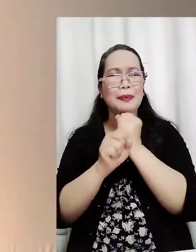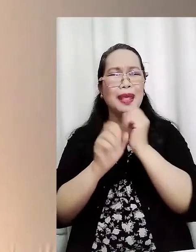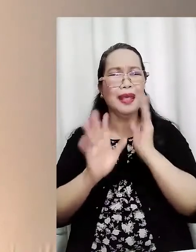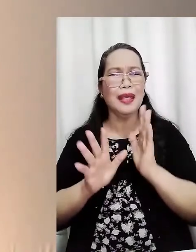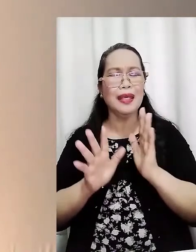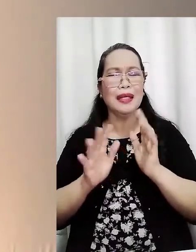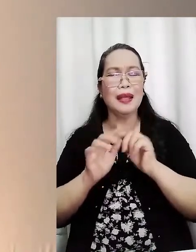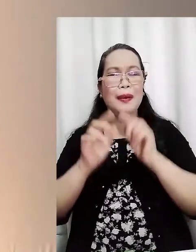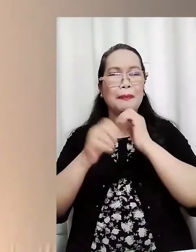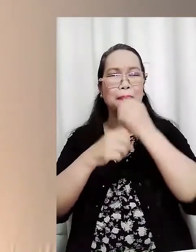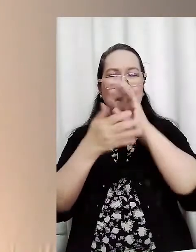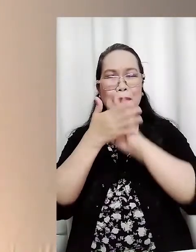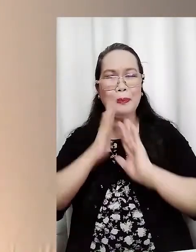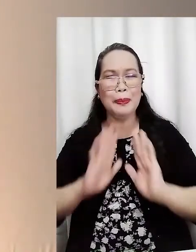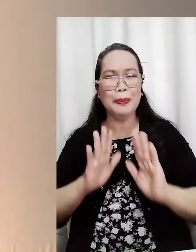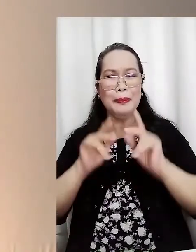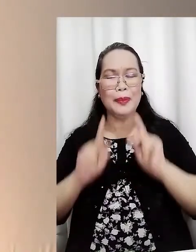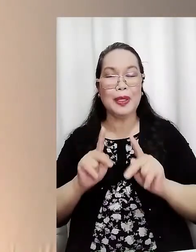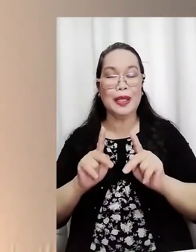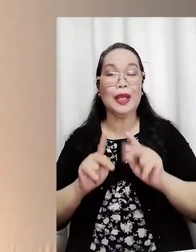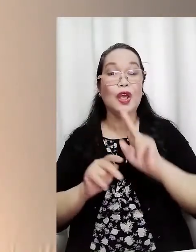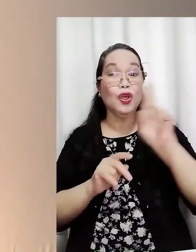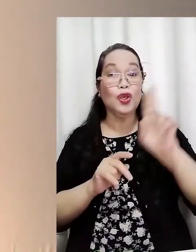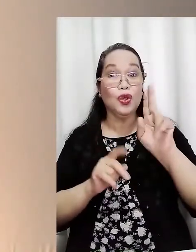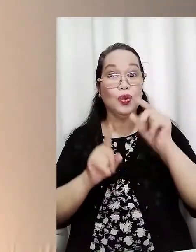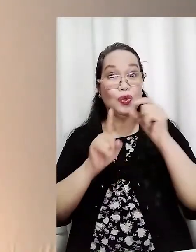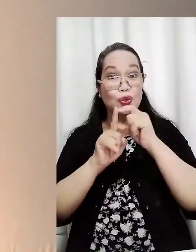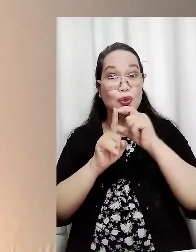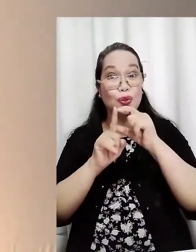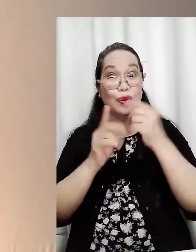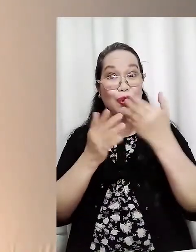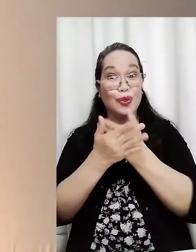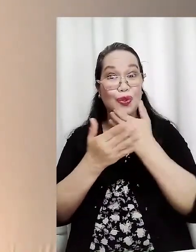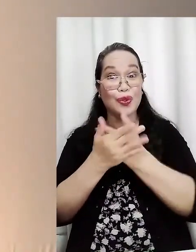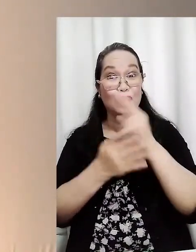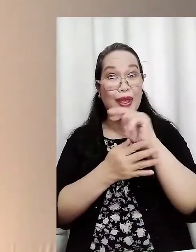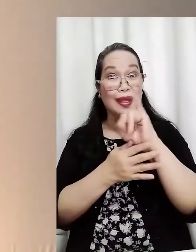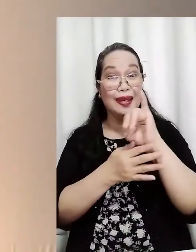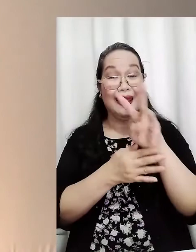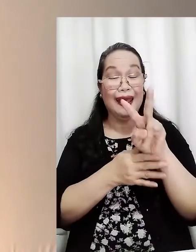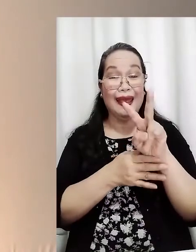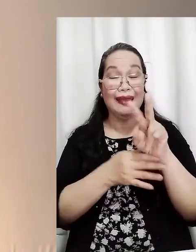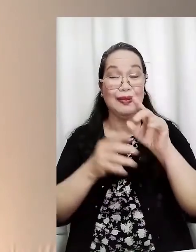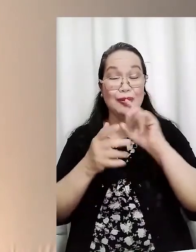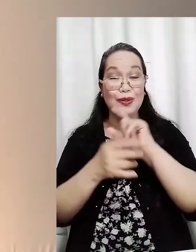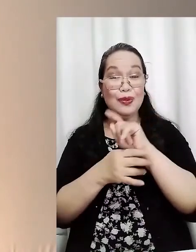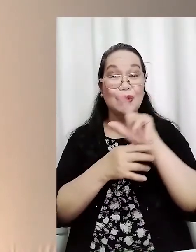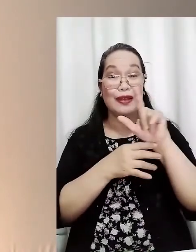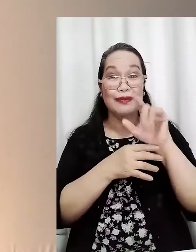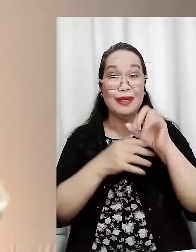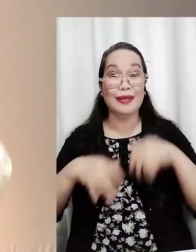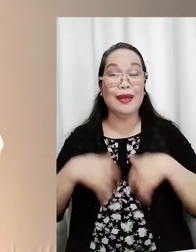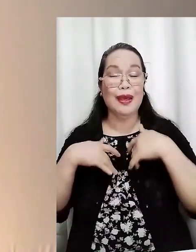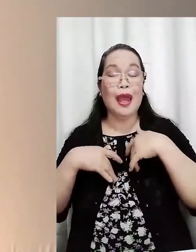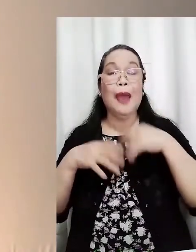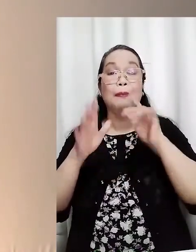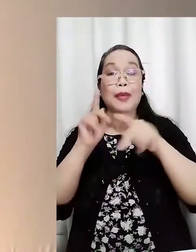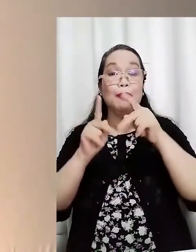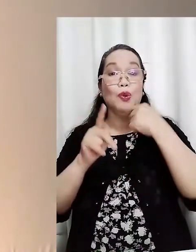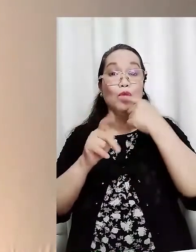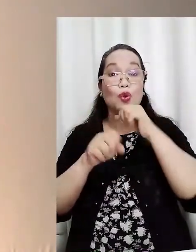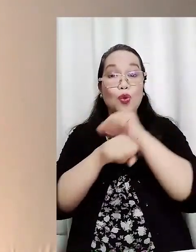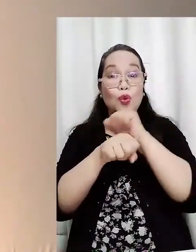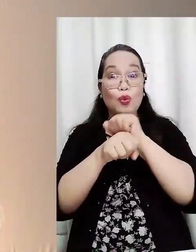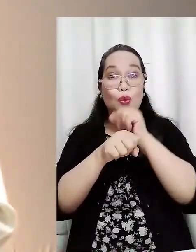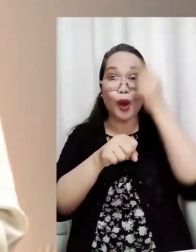are, using the words of the New Living Translation, they are people who work for peace. And there are three